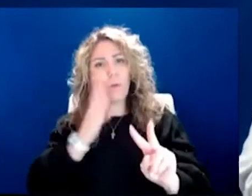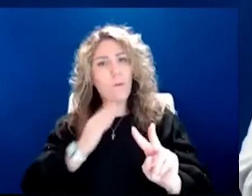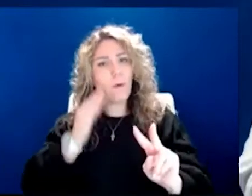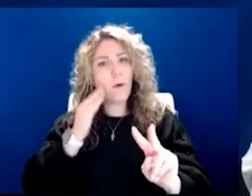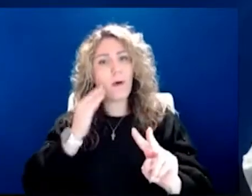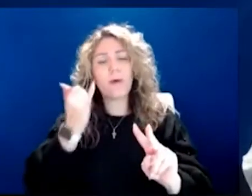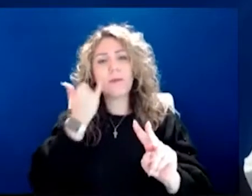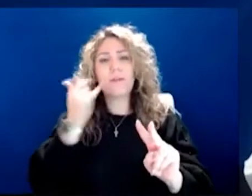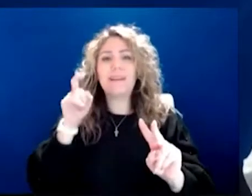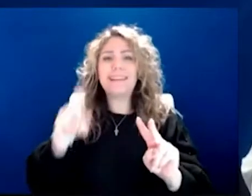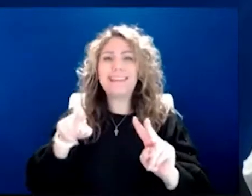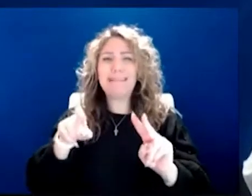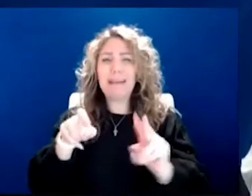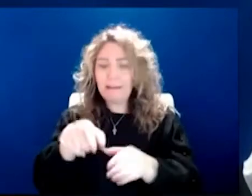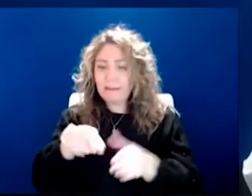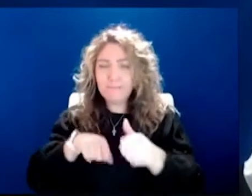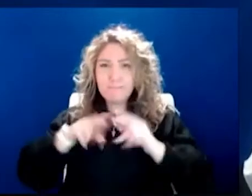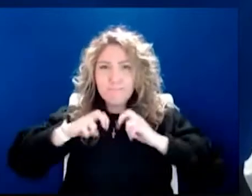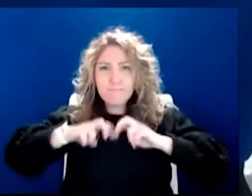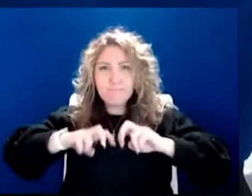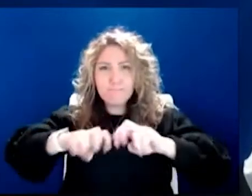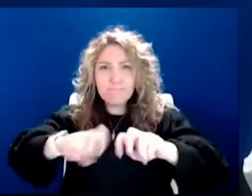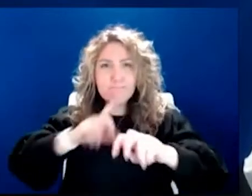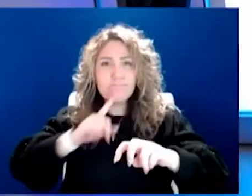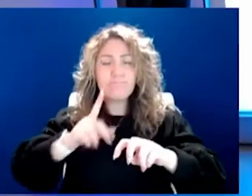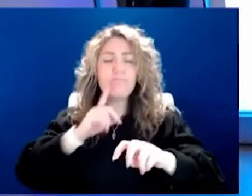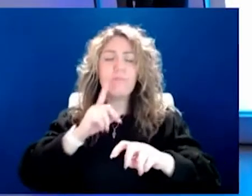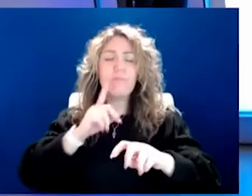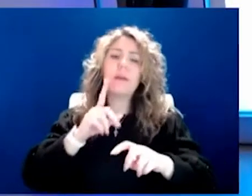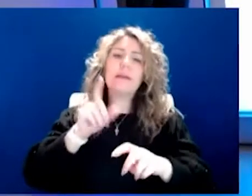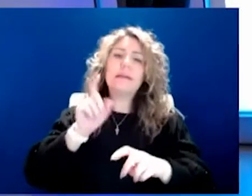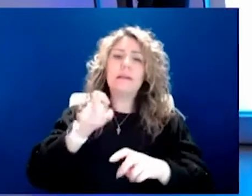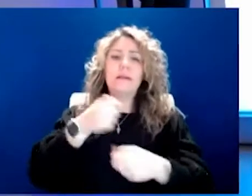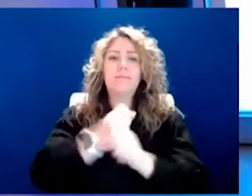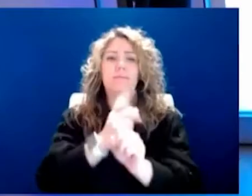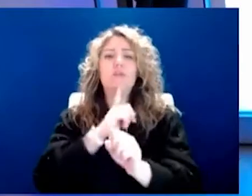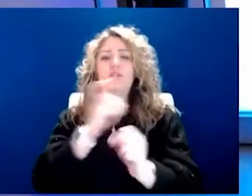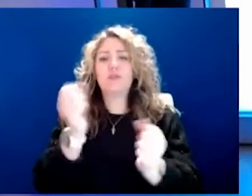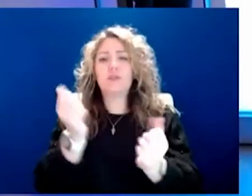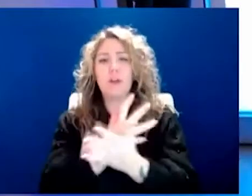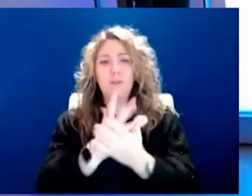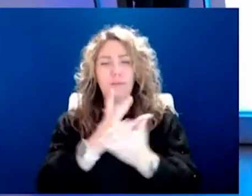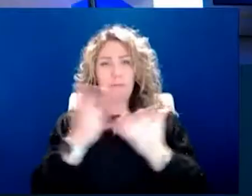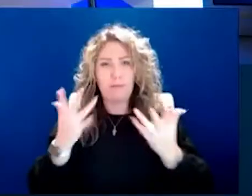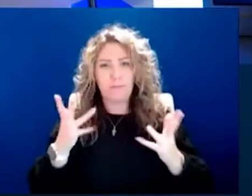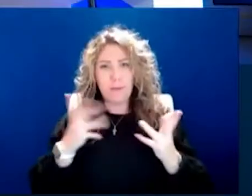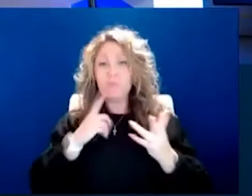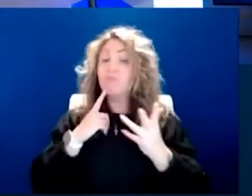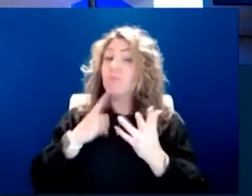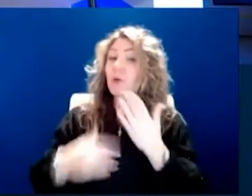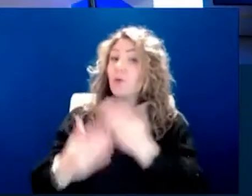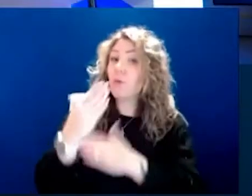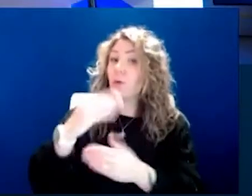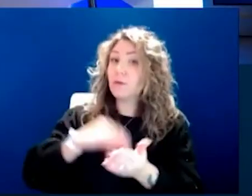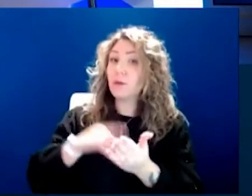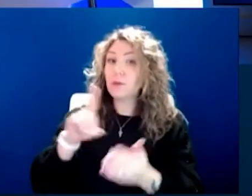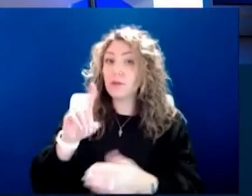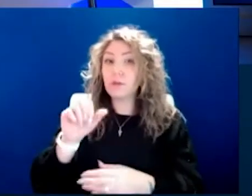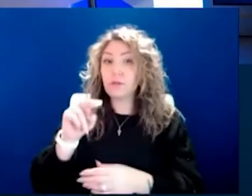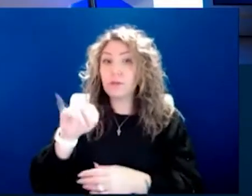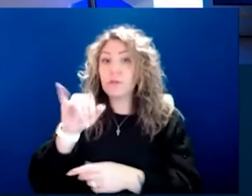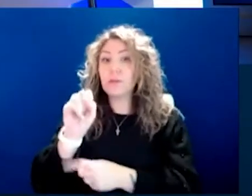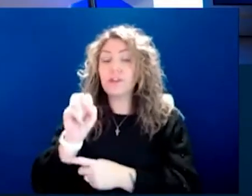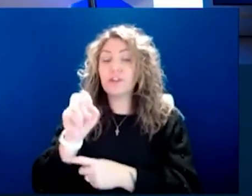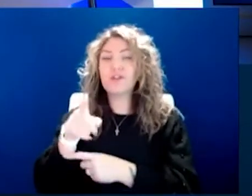We just kind of dot our I's and cross our T's. Dr. Dennis, good morning to you. Thank you for joining us. Dr. Dennis is a pathologist